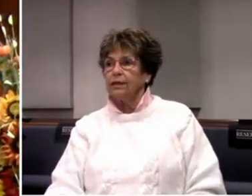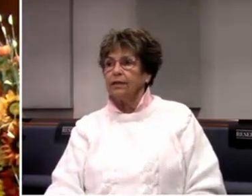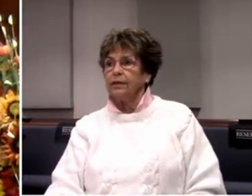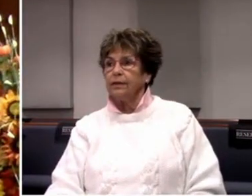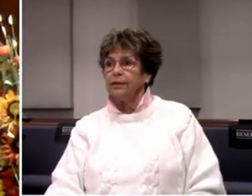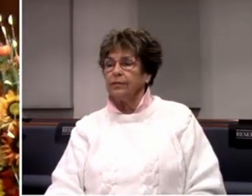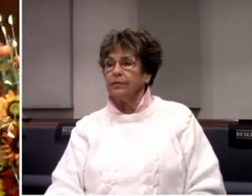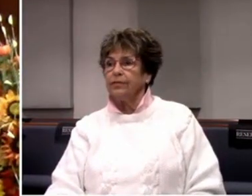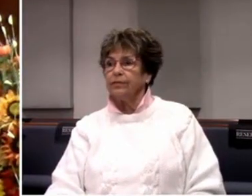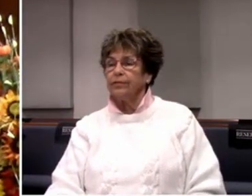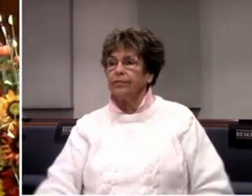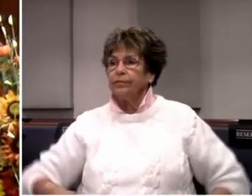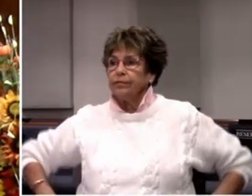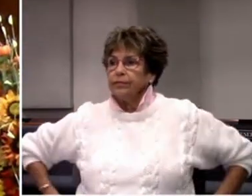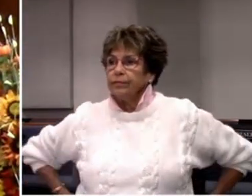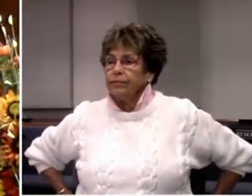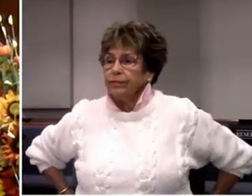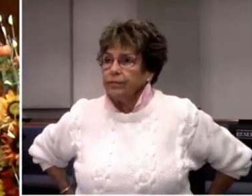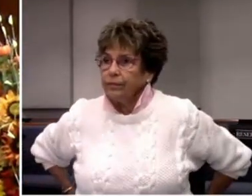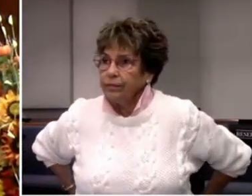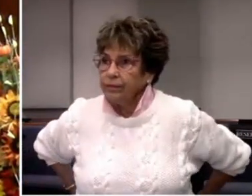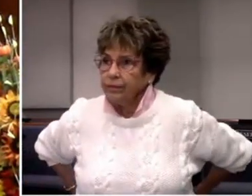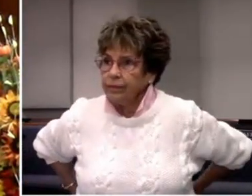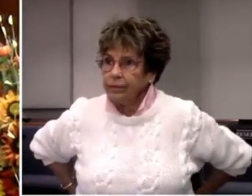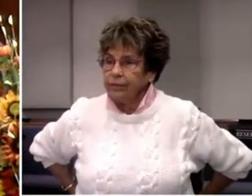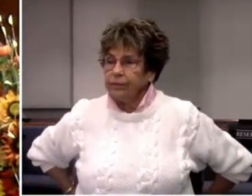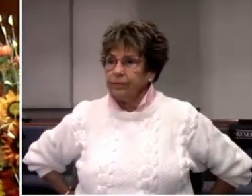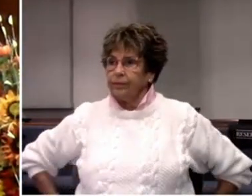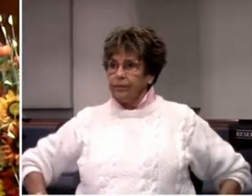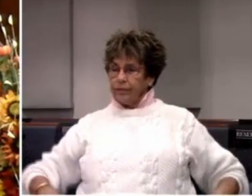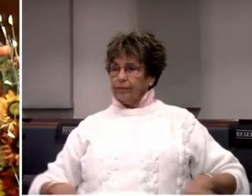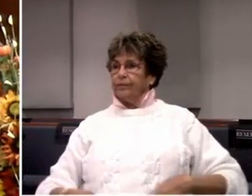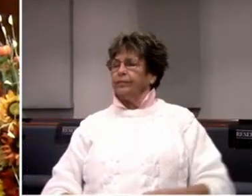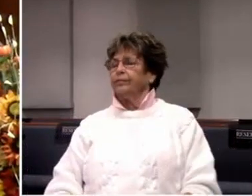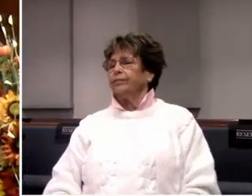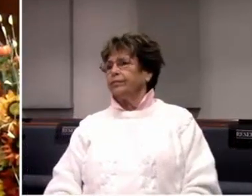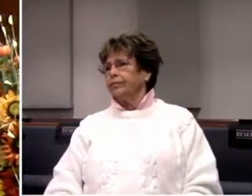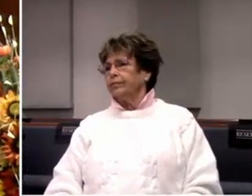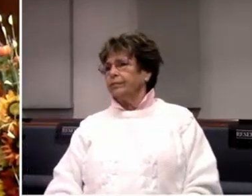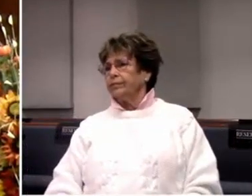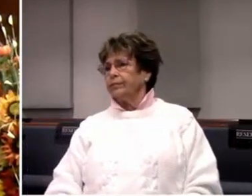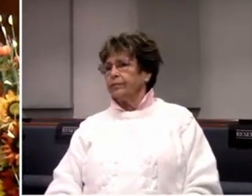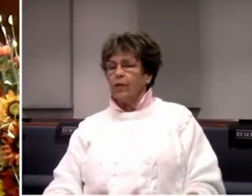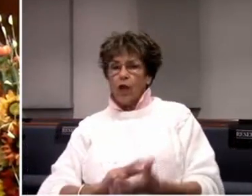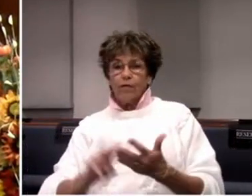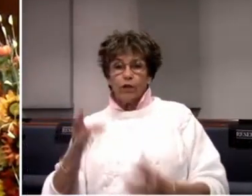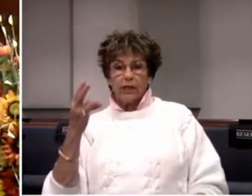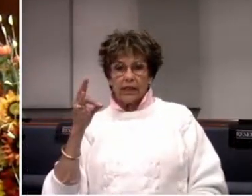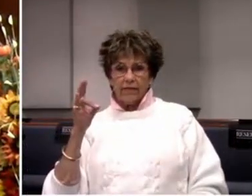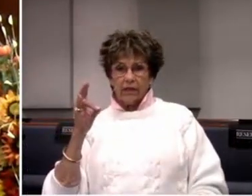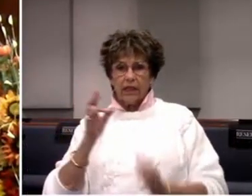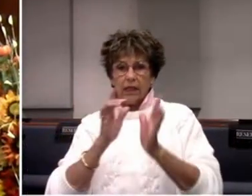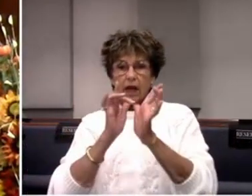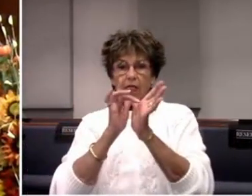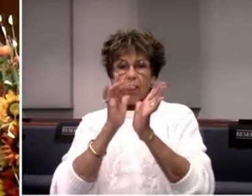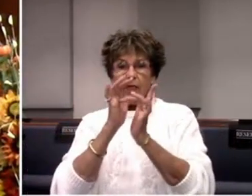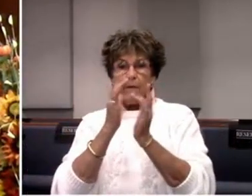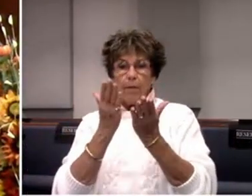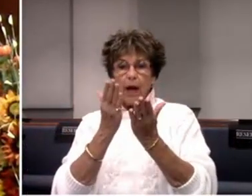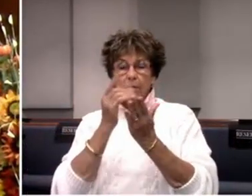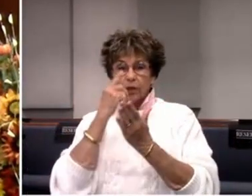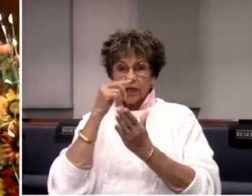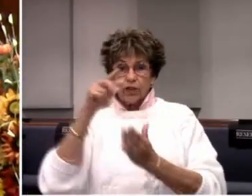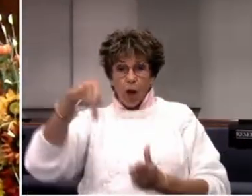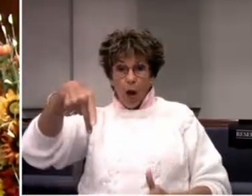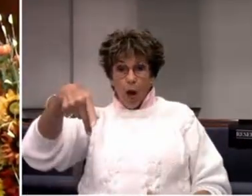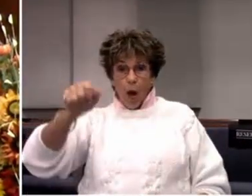our text. Our two verses will be 17 and 18 tonight. In verse number 17, the Bible says, Paul's writing